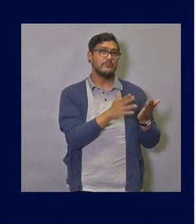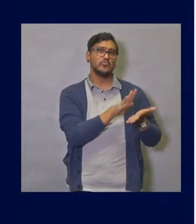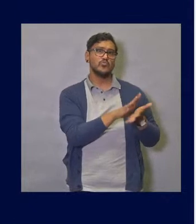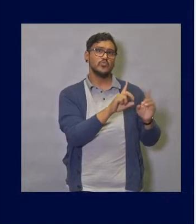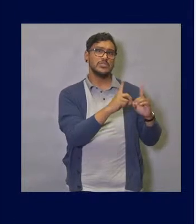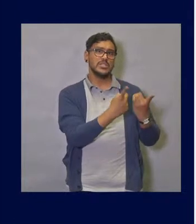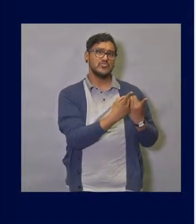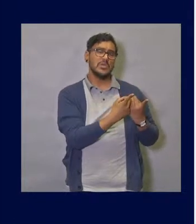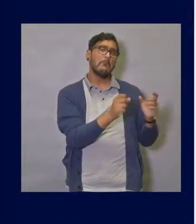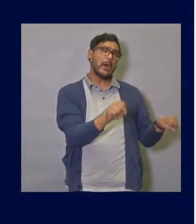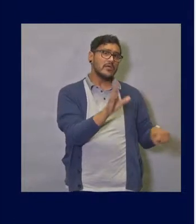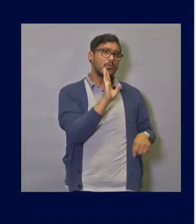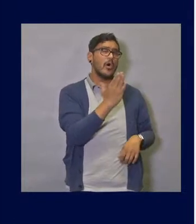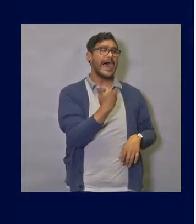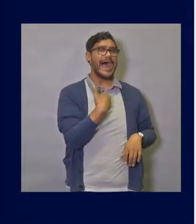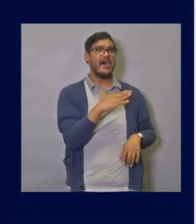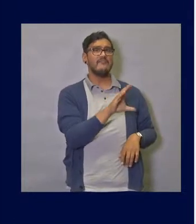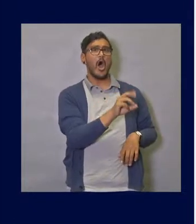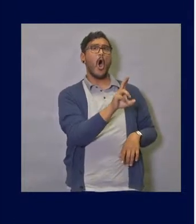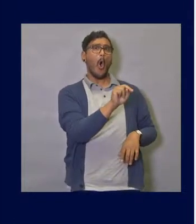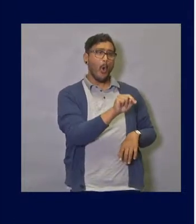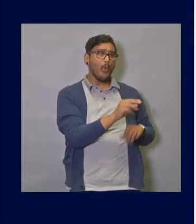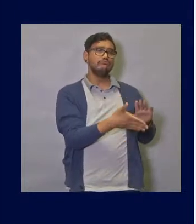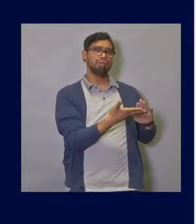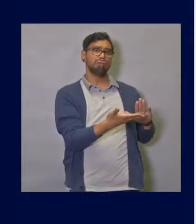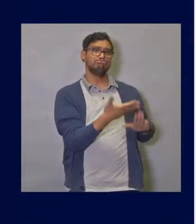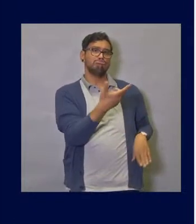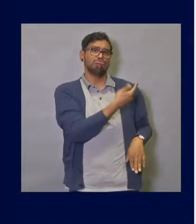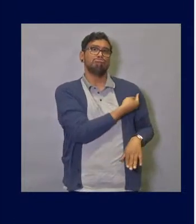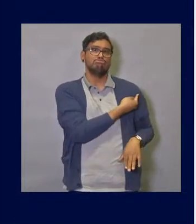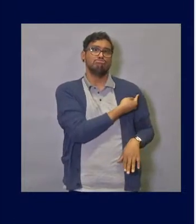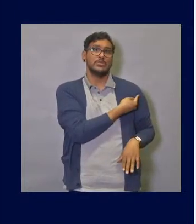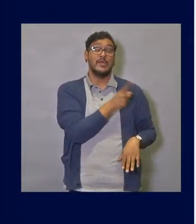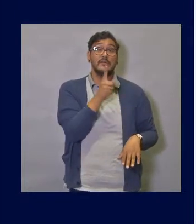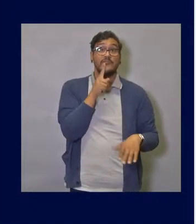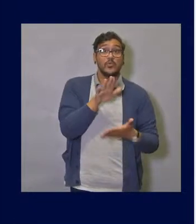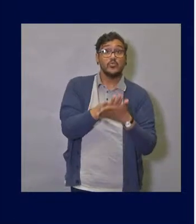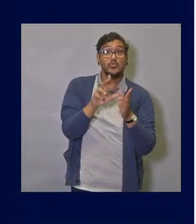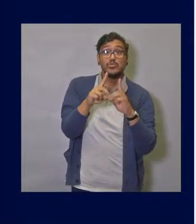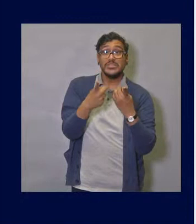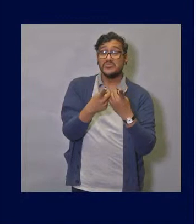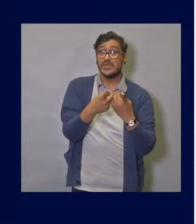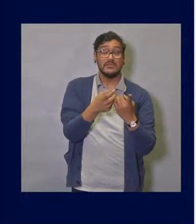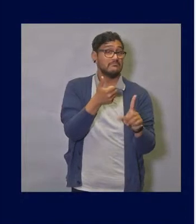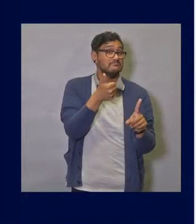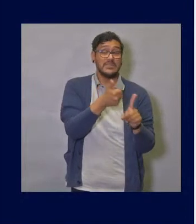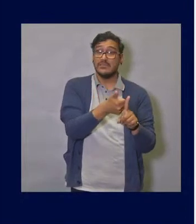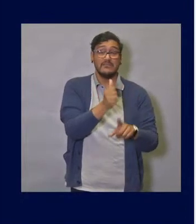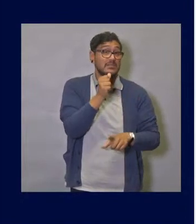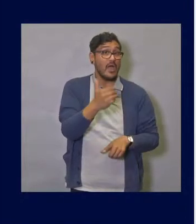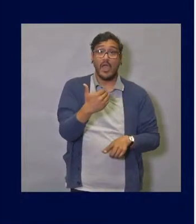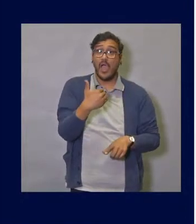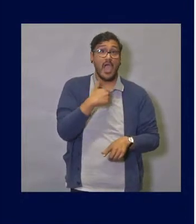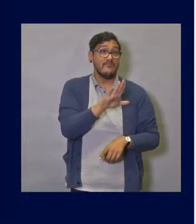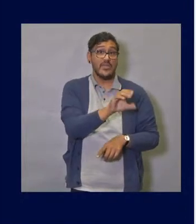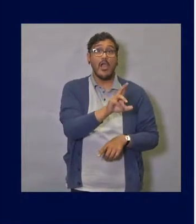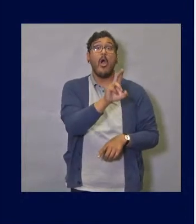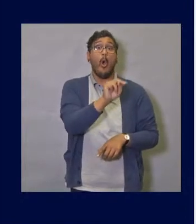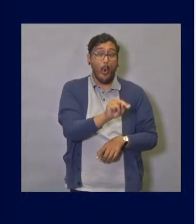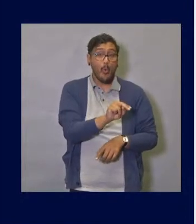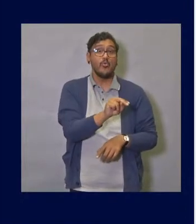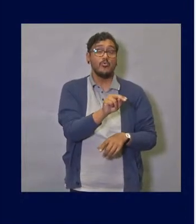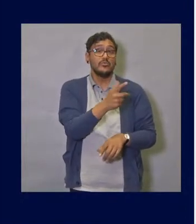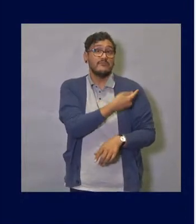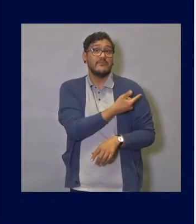own vaccination sites. And for school districts that aren't operating their own site, all of the rest of the districts